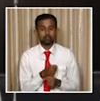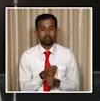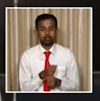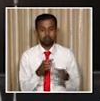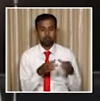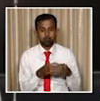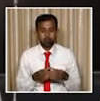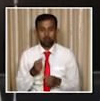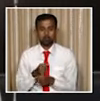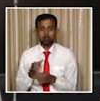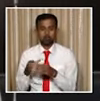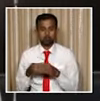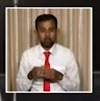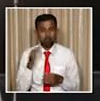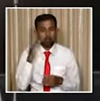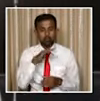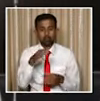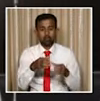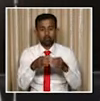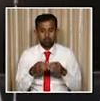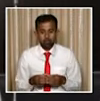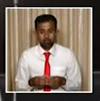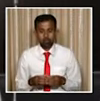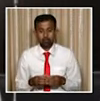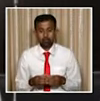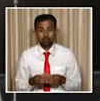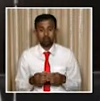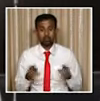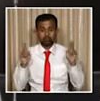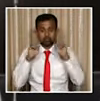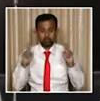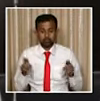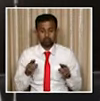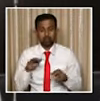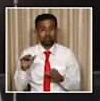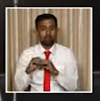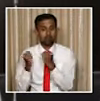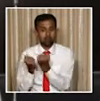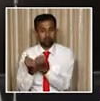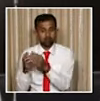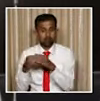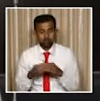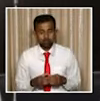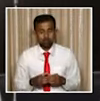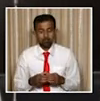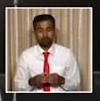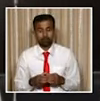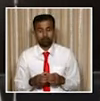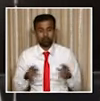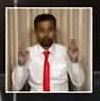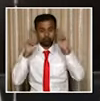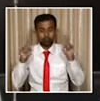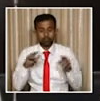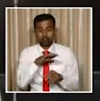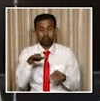institutions, NGOs, INGOs, and all civic-minded citizens of the world, those who love and